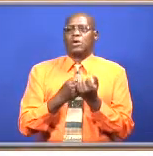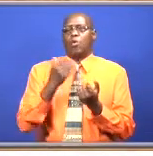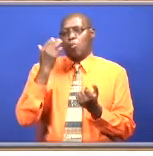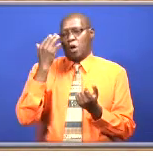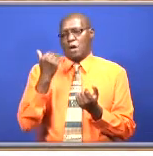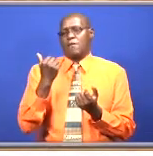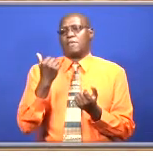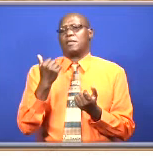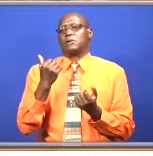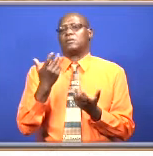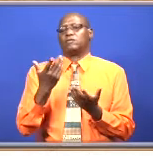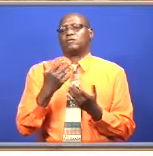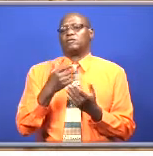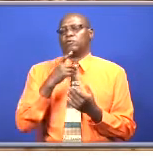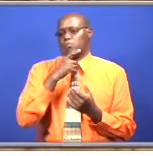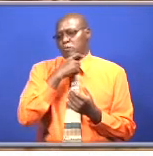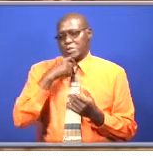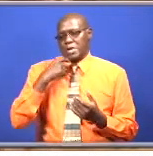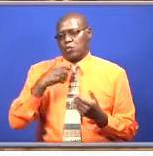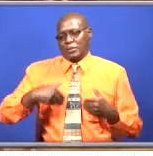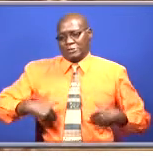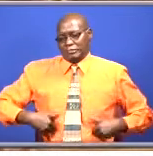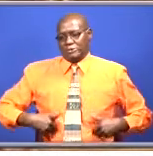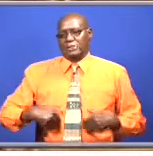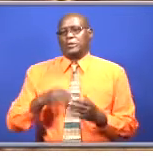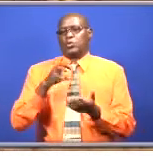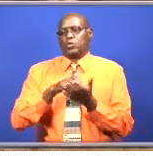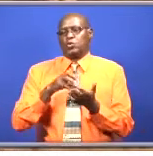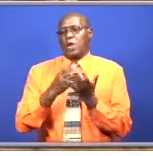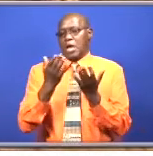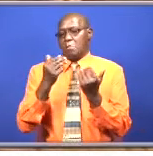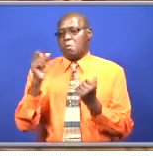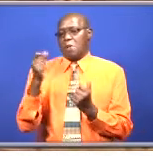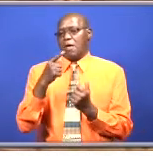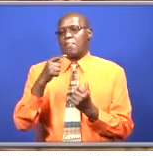deemed to worsen in the coming months. Deacon Slovanda, Hope TV News Watch.